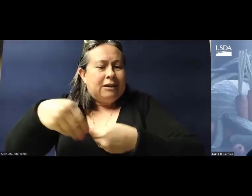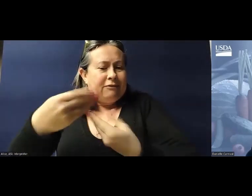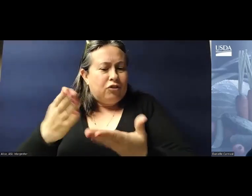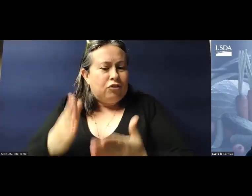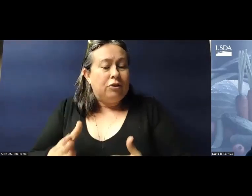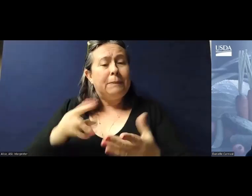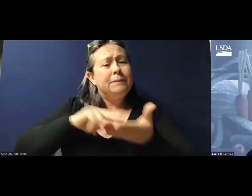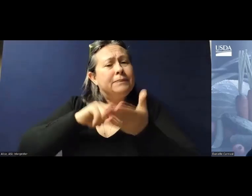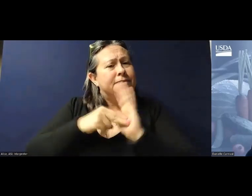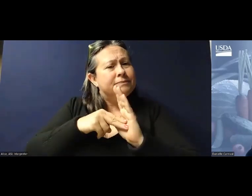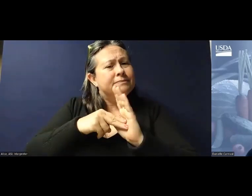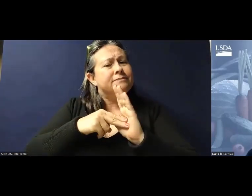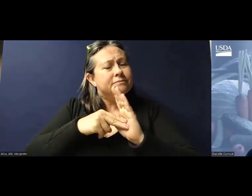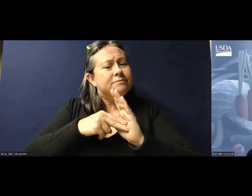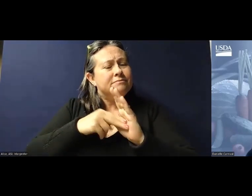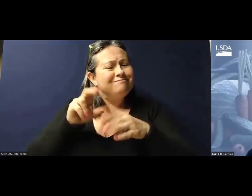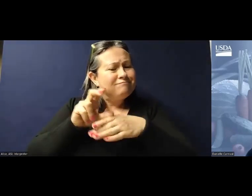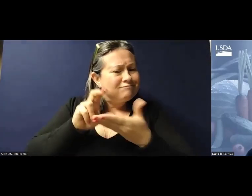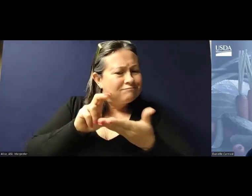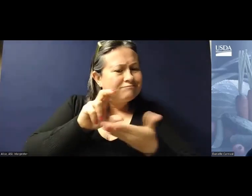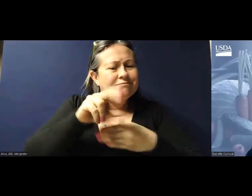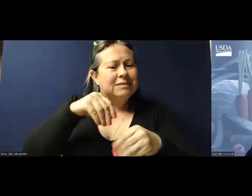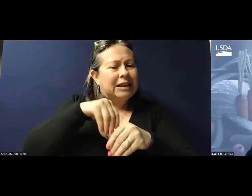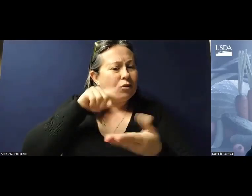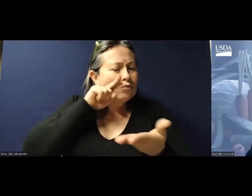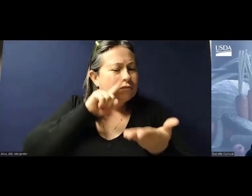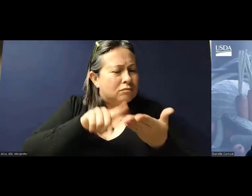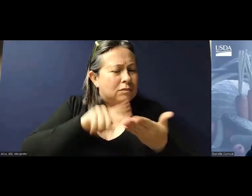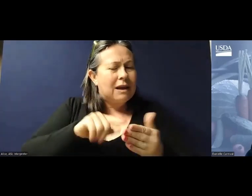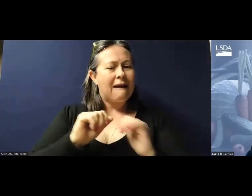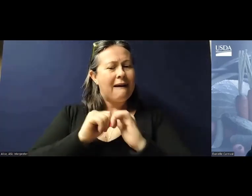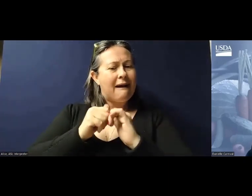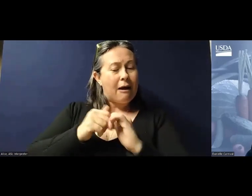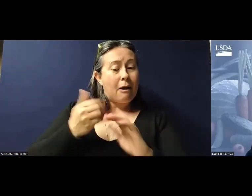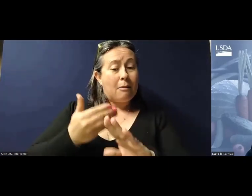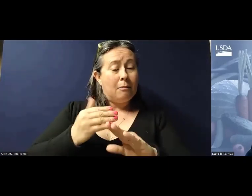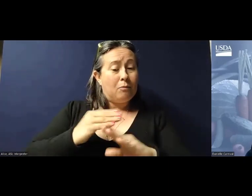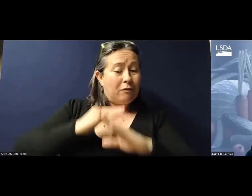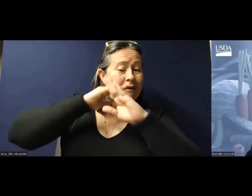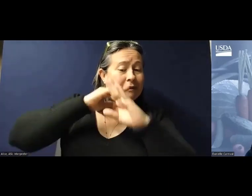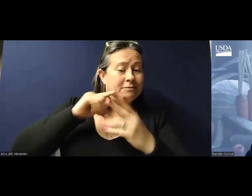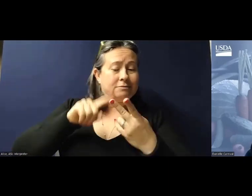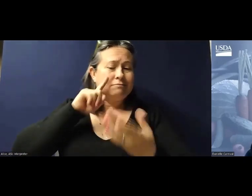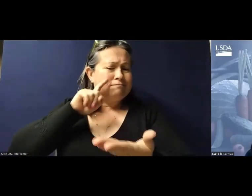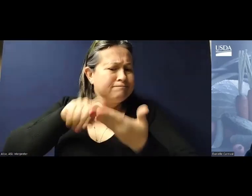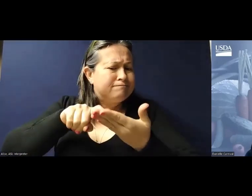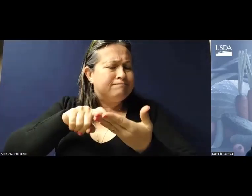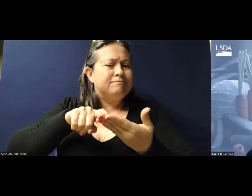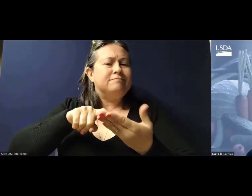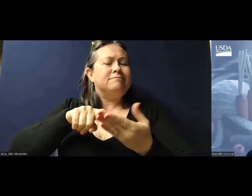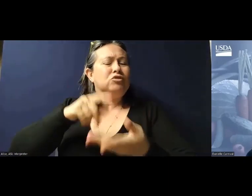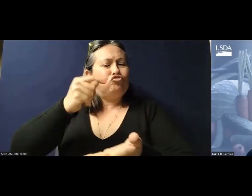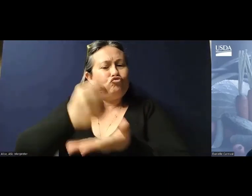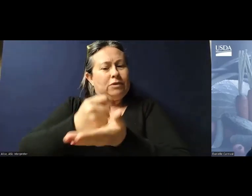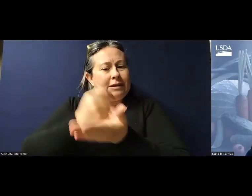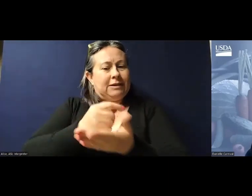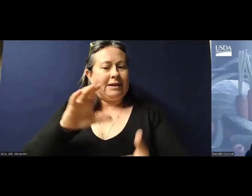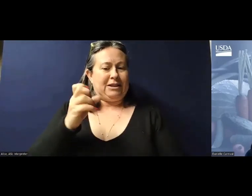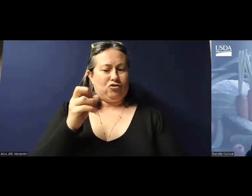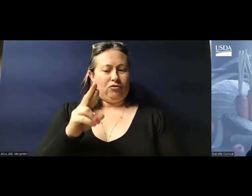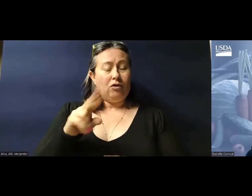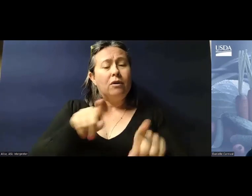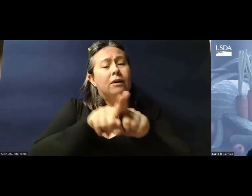in research and innovation to develop new ways to prevent, detect, and treat cancer. It also means making sure that